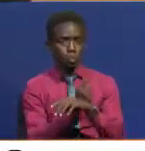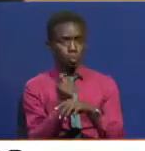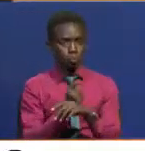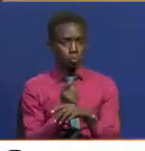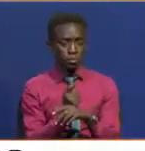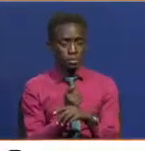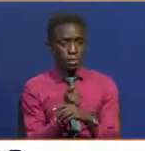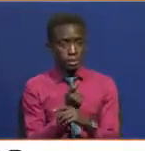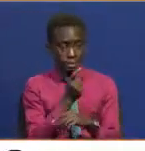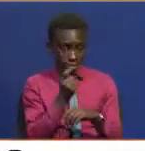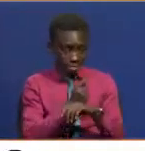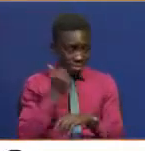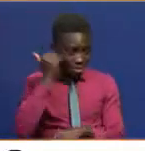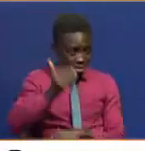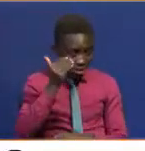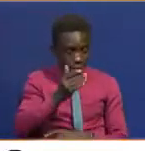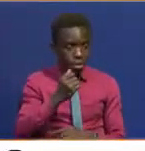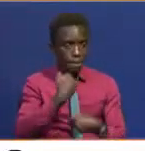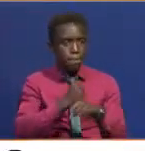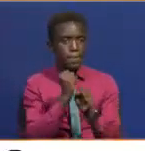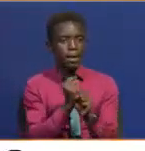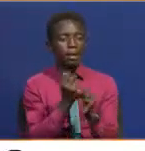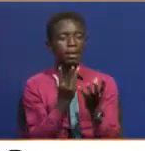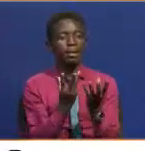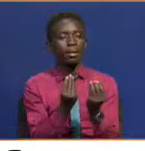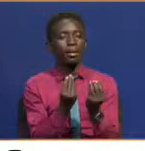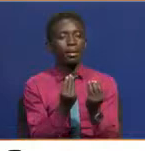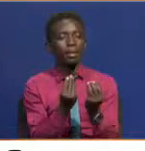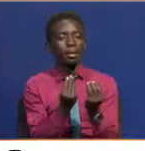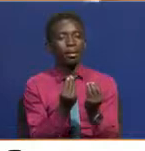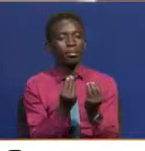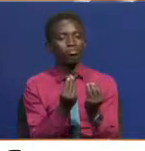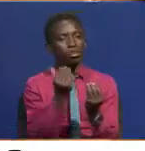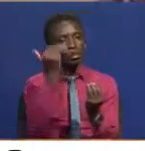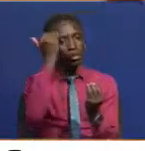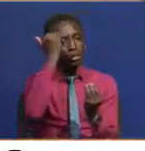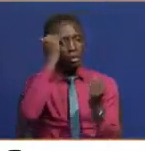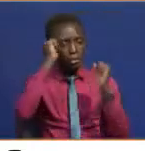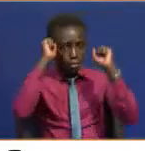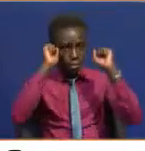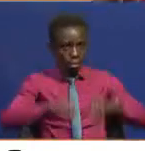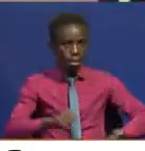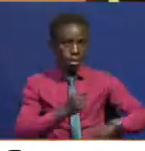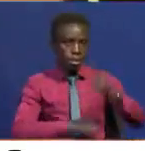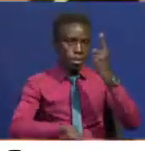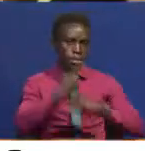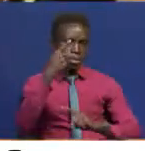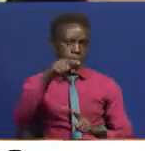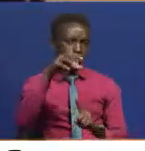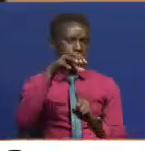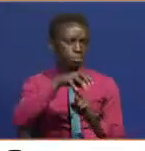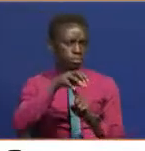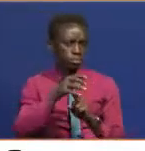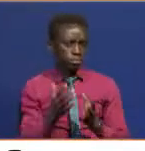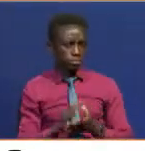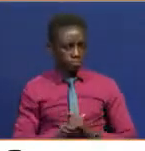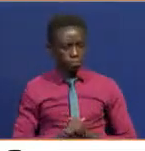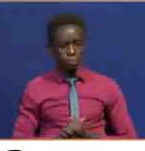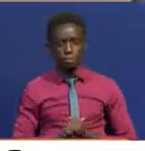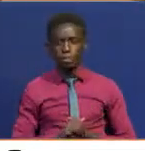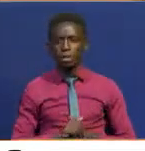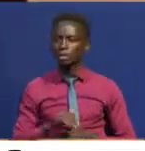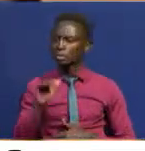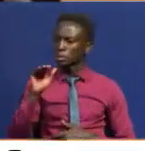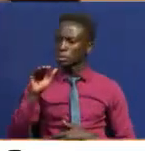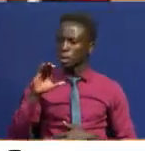we have a good chances of winning the championship. Okay. Let me come to Carol.